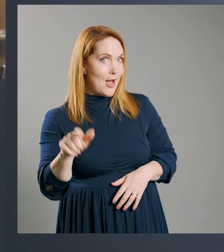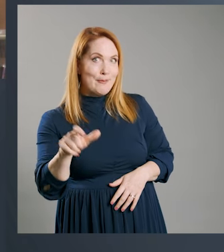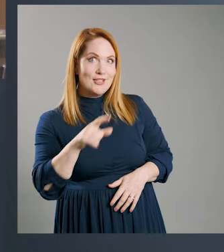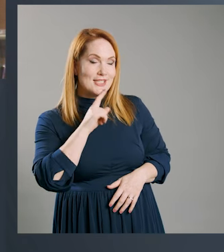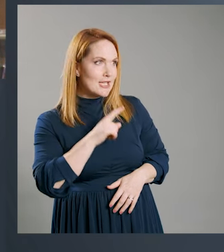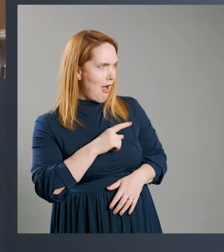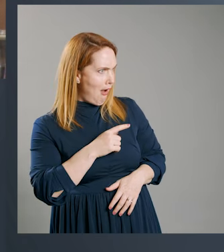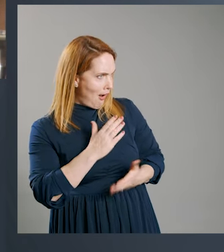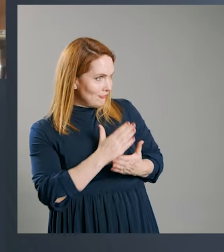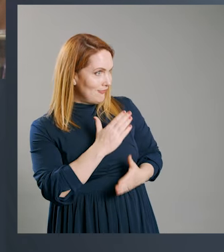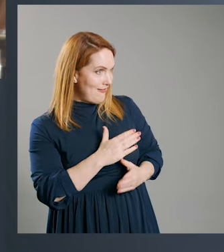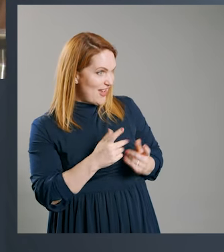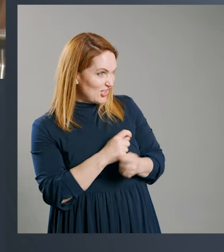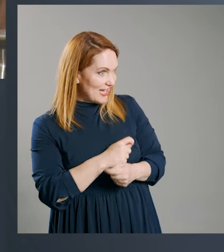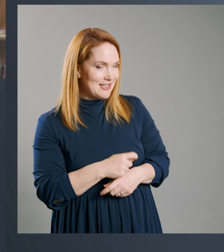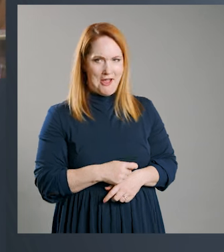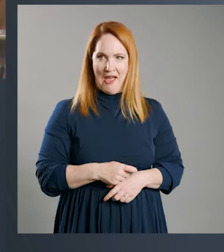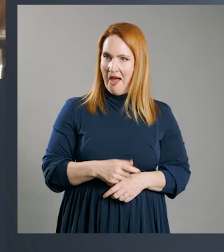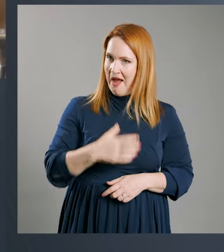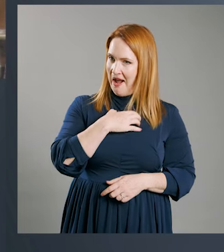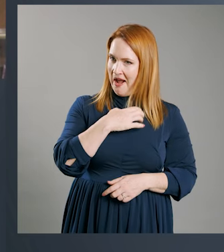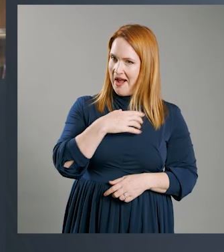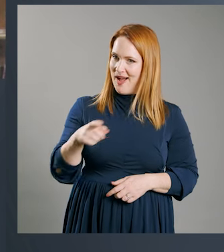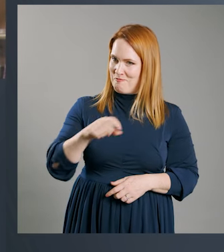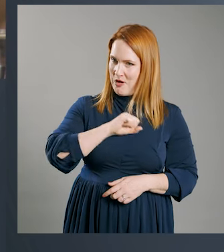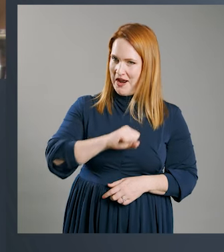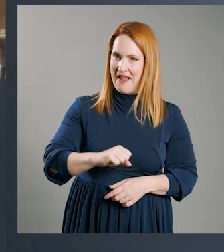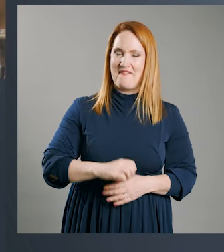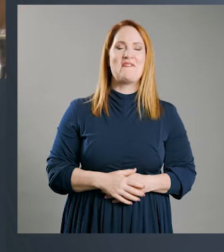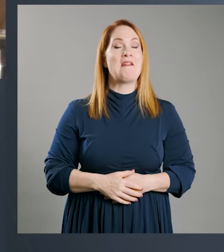Has it? That's brave.